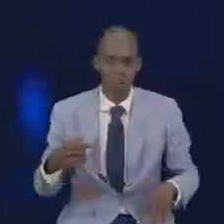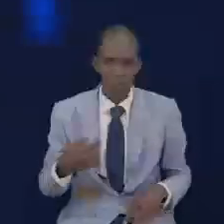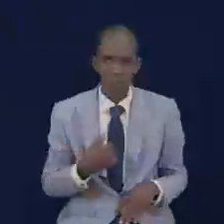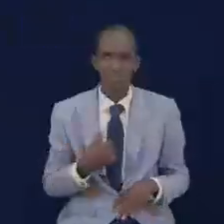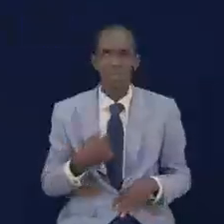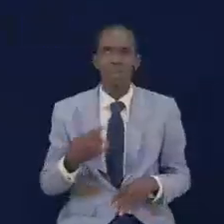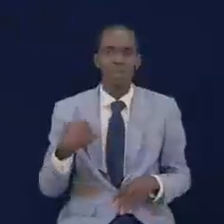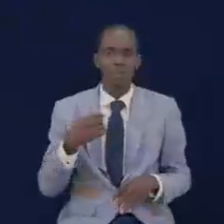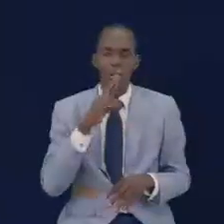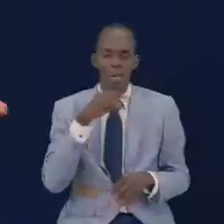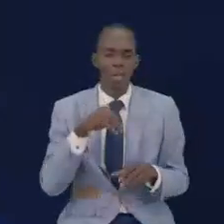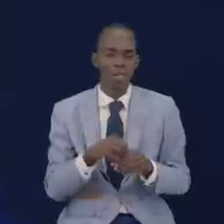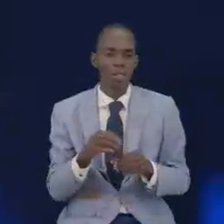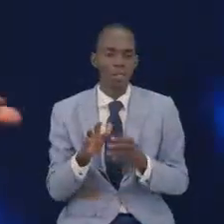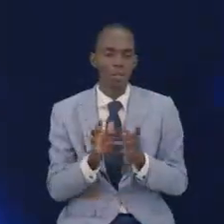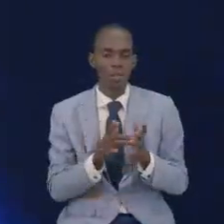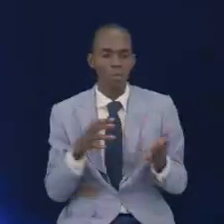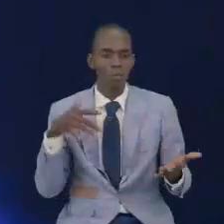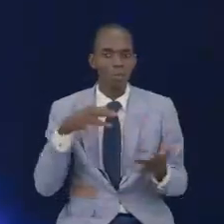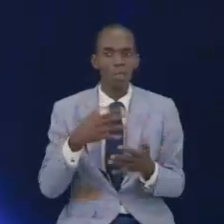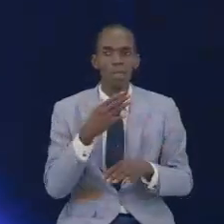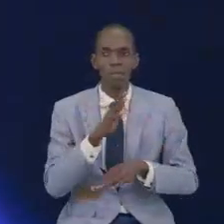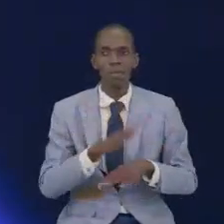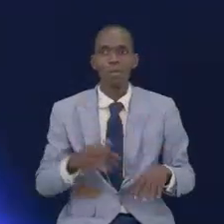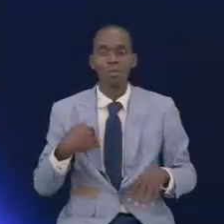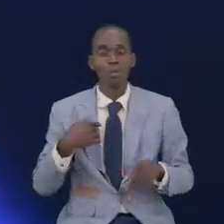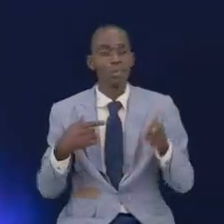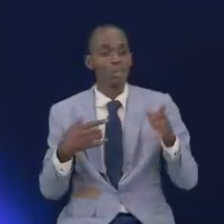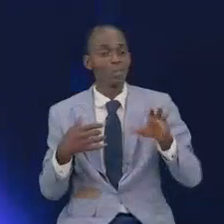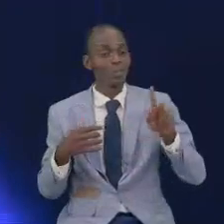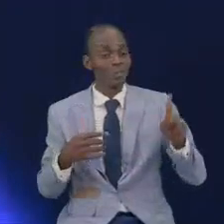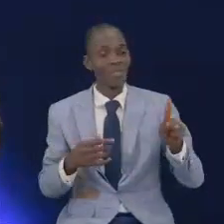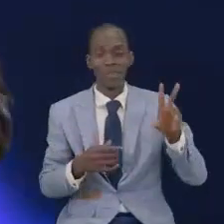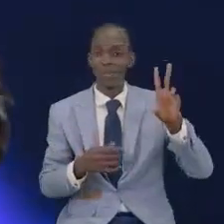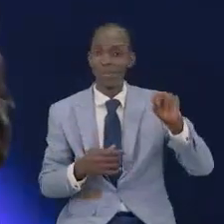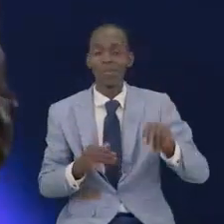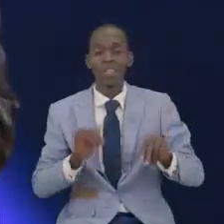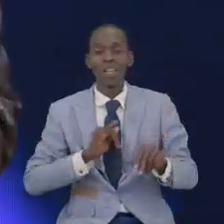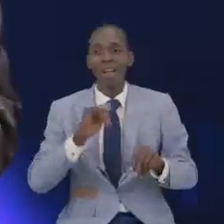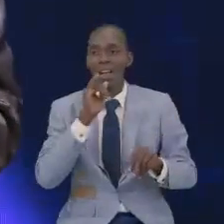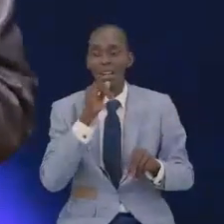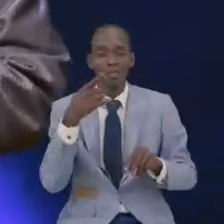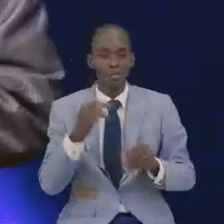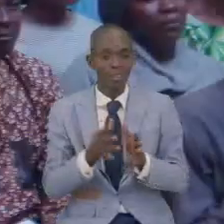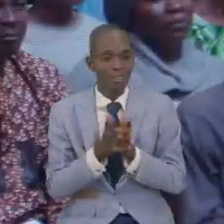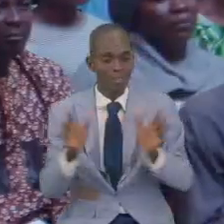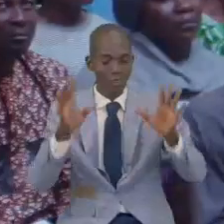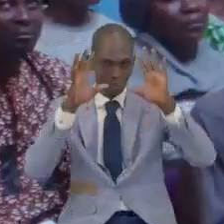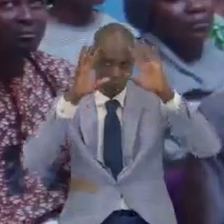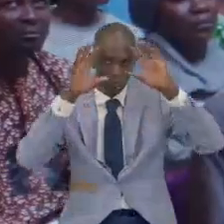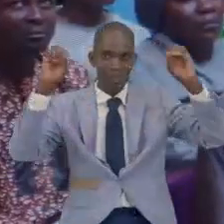Bible study and they're calling convener of GCK. I am the general superintendent of Deeperlife.